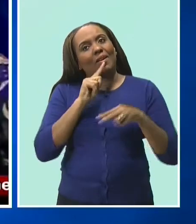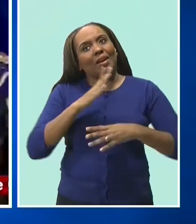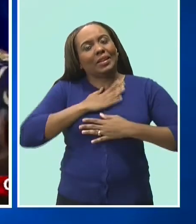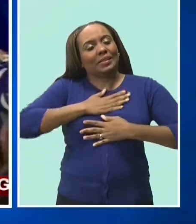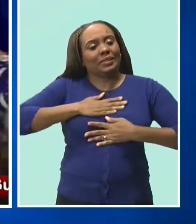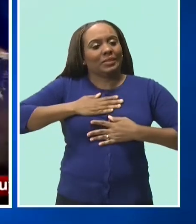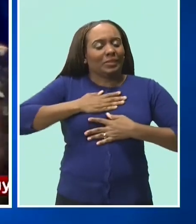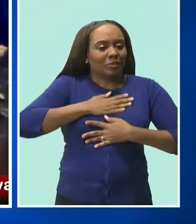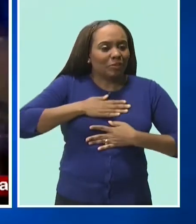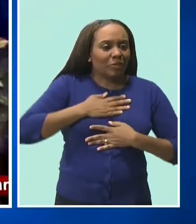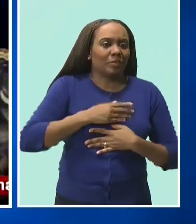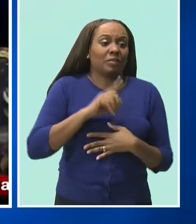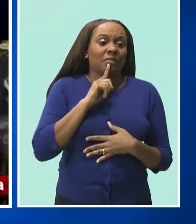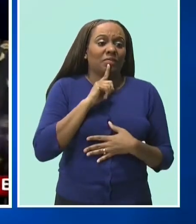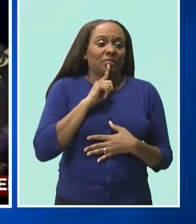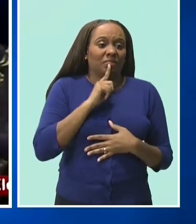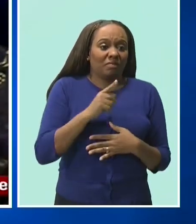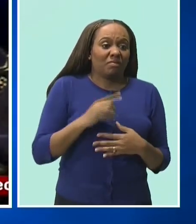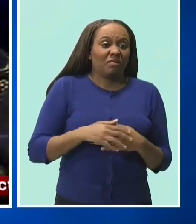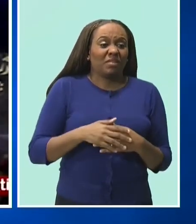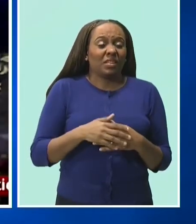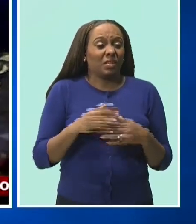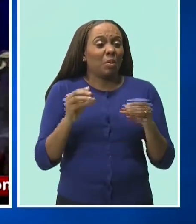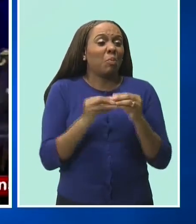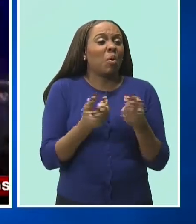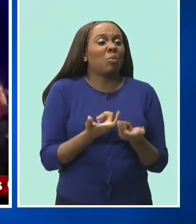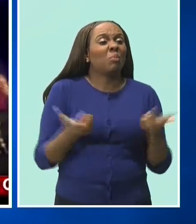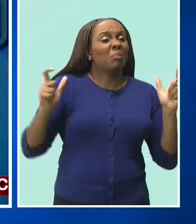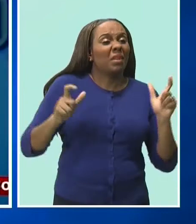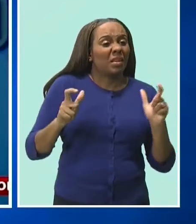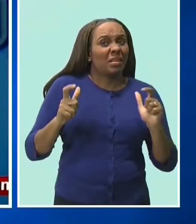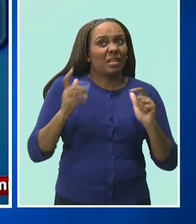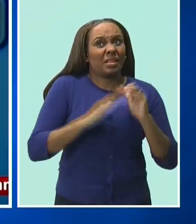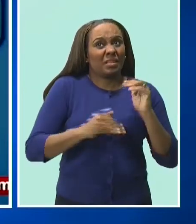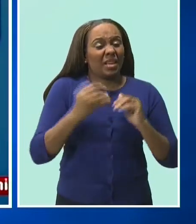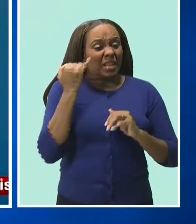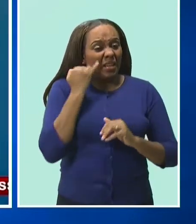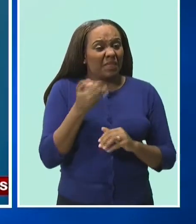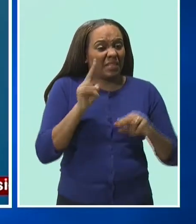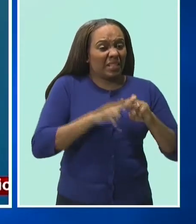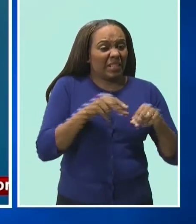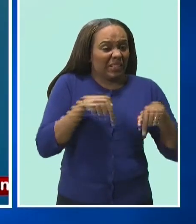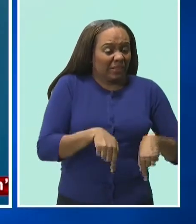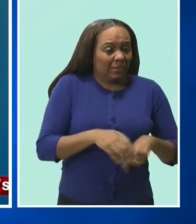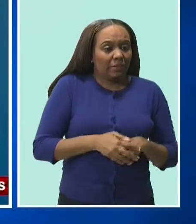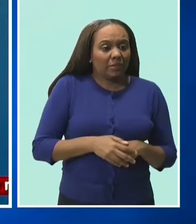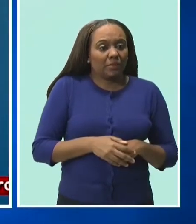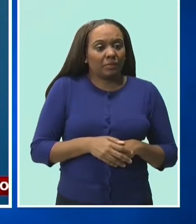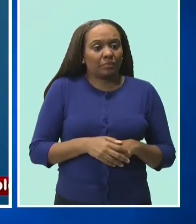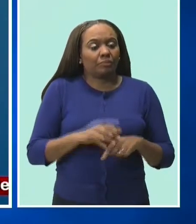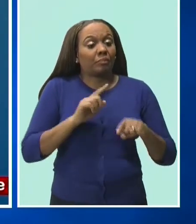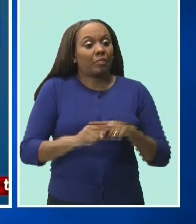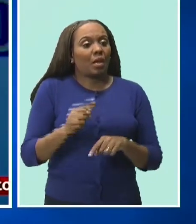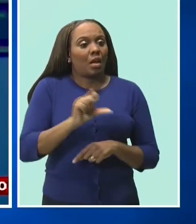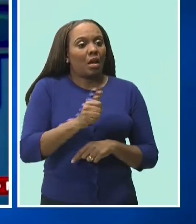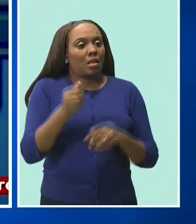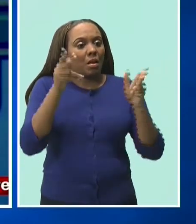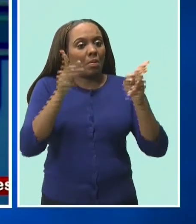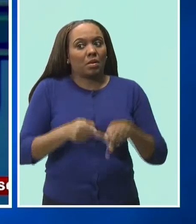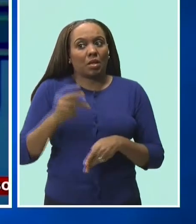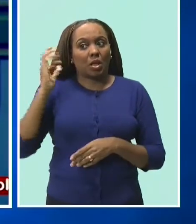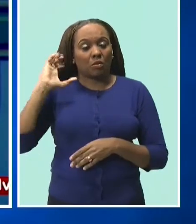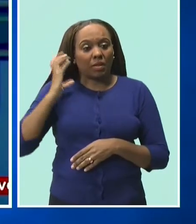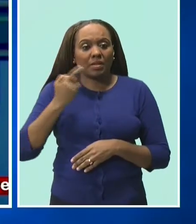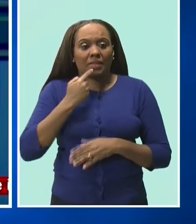it. So to me, it's bigger than even if you ever had it outside. Meanwhile, radio personality Malcolm Ferreira noted